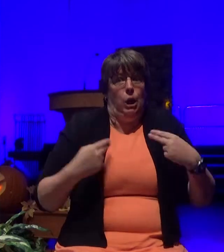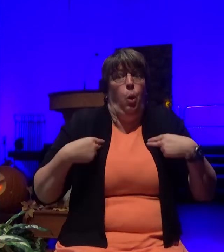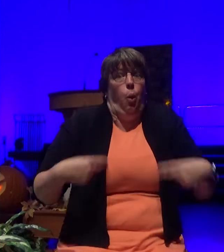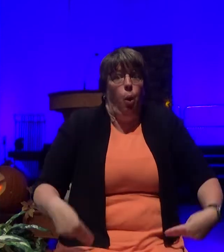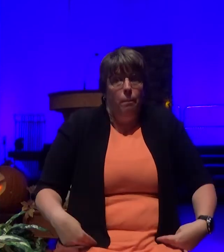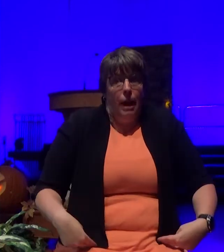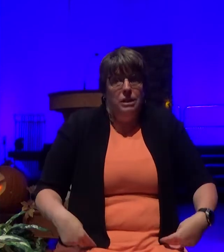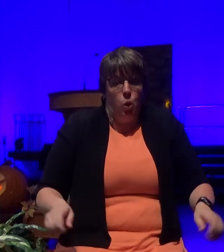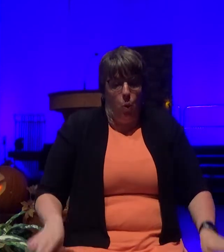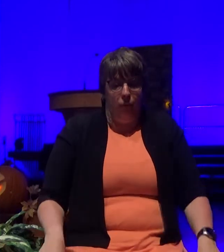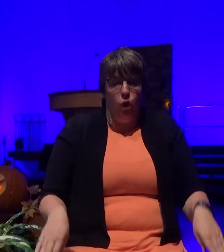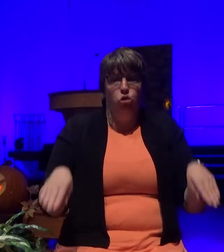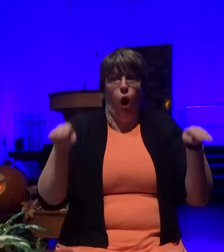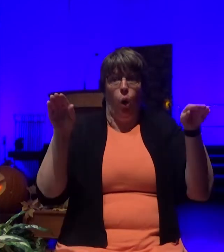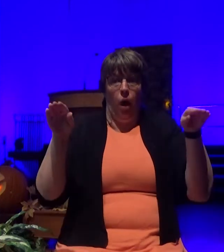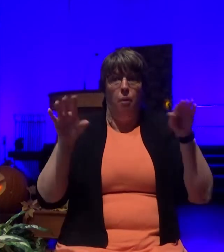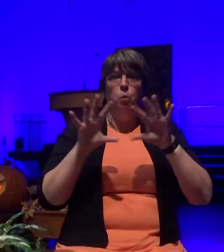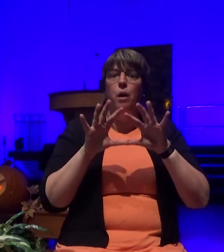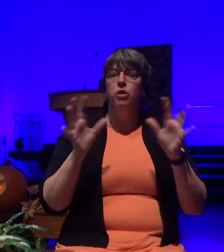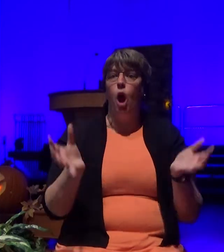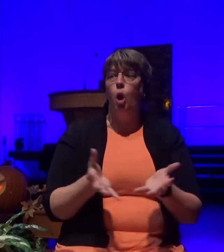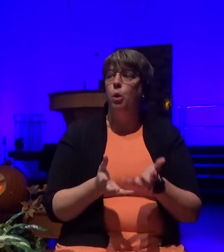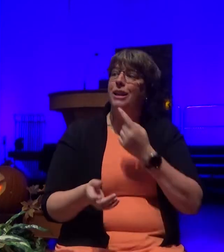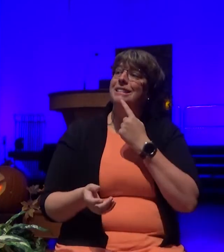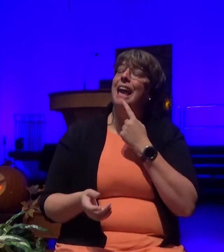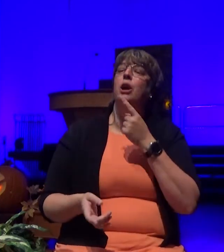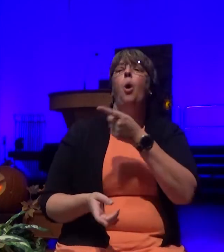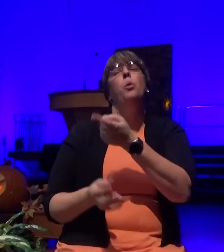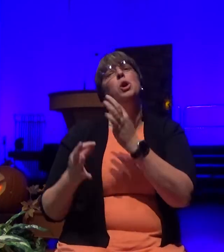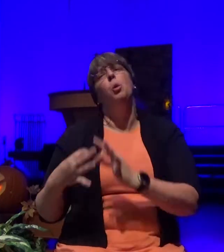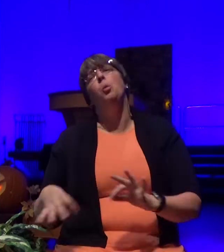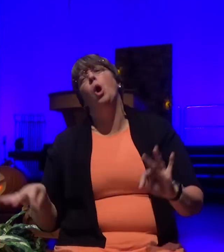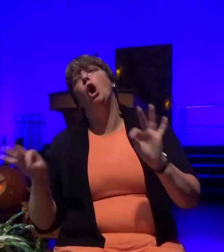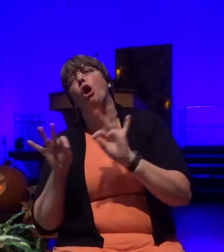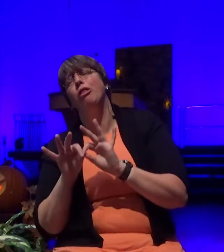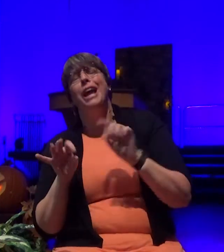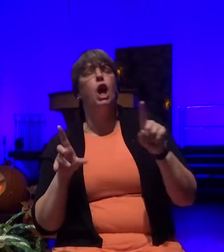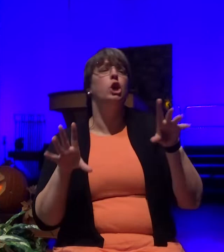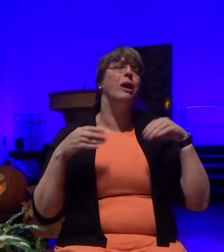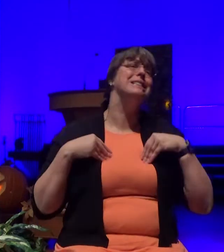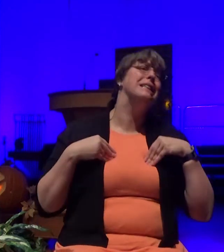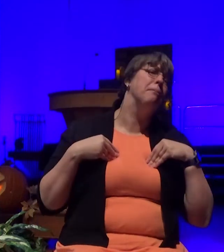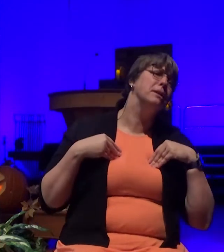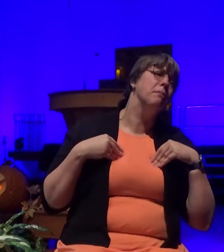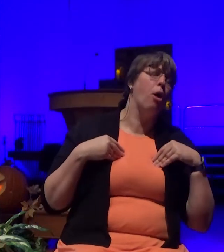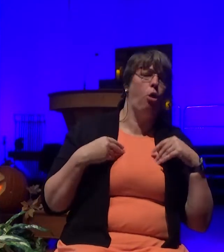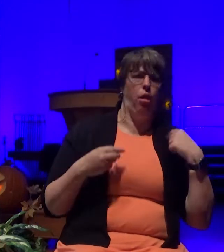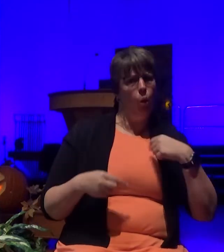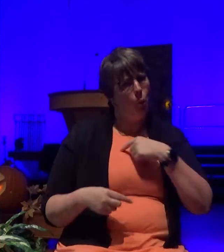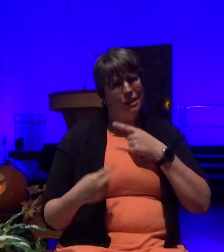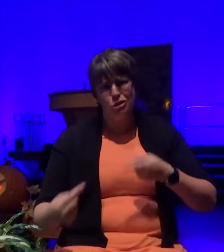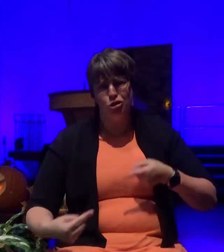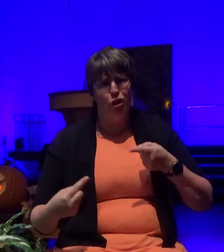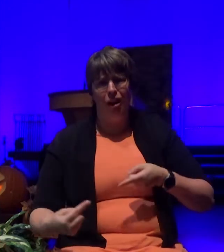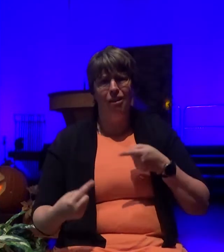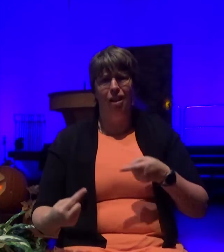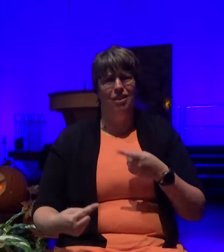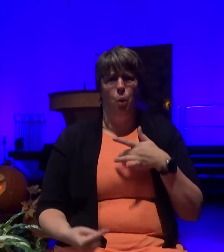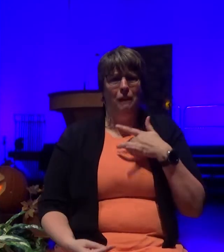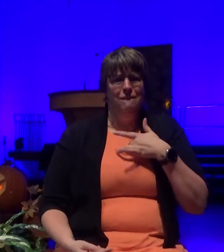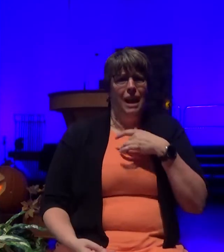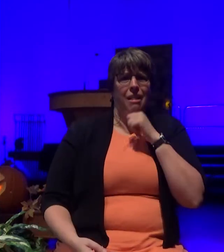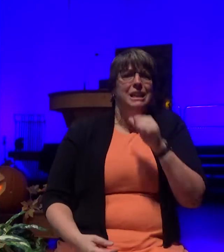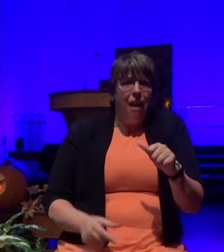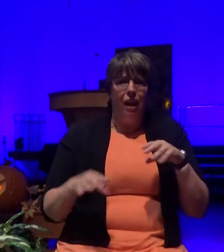up with the world around them saying, you're totally worthy and you're totally acceptable, that we've all struggled where we feel unacceptable. And part